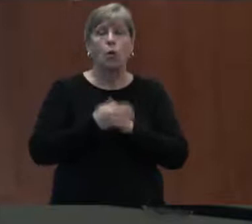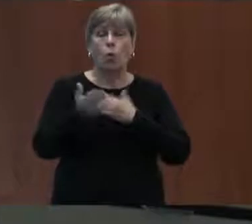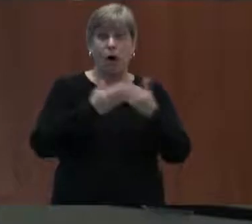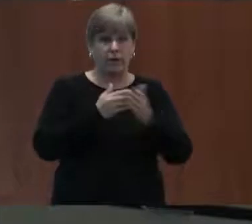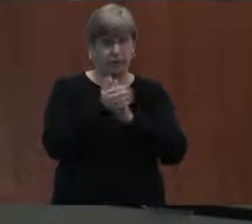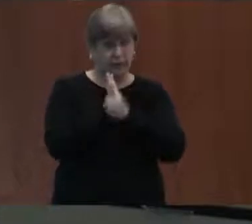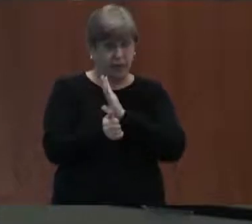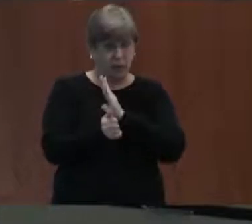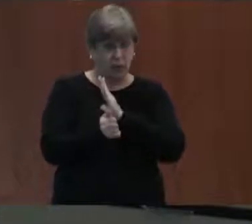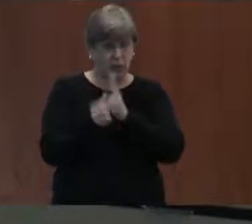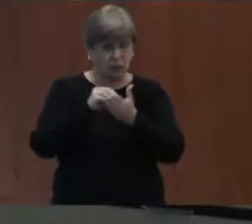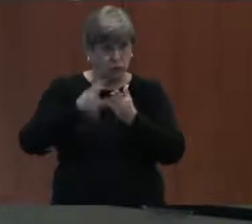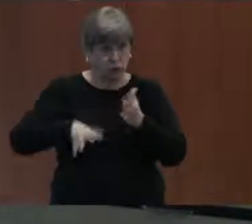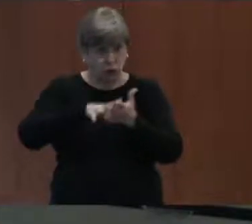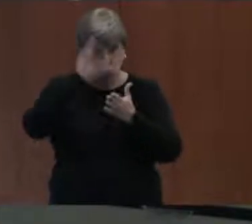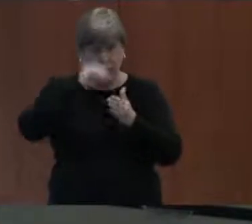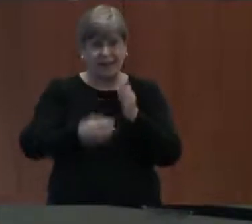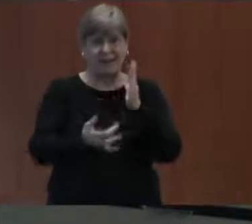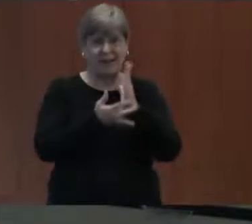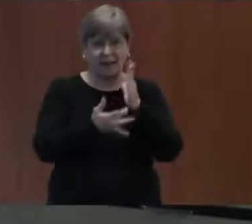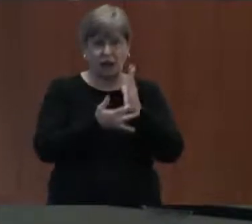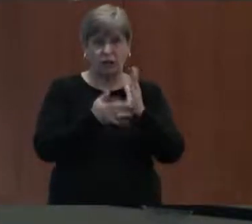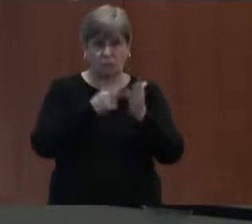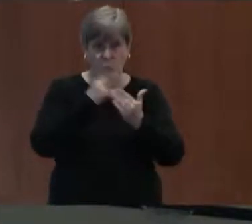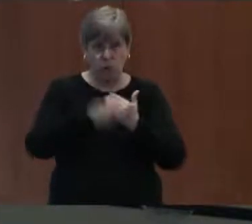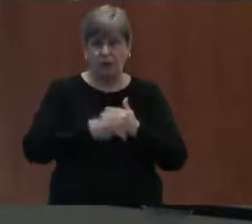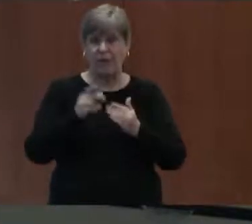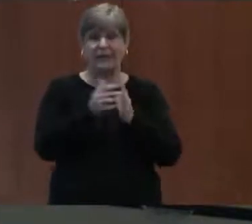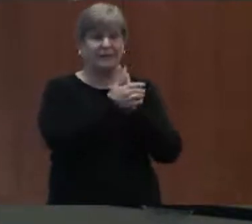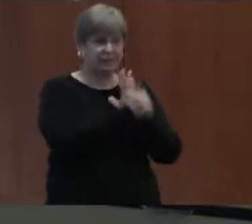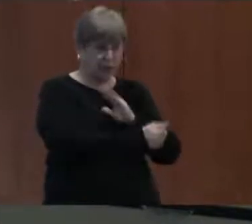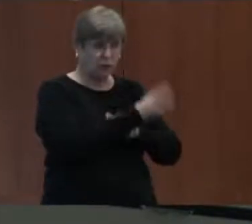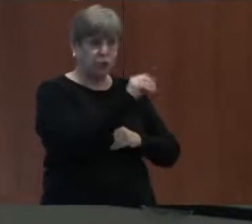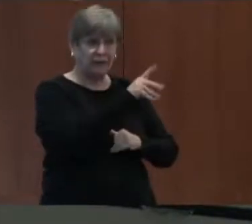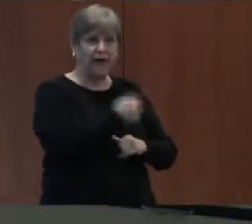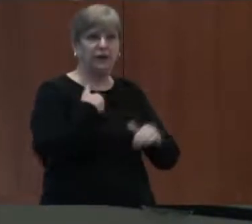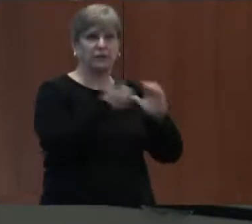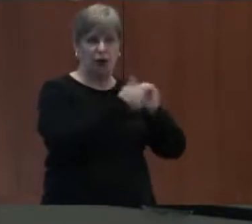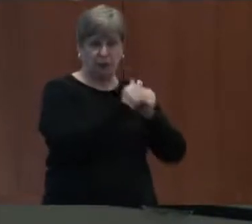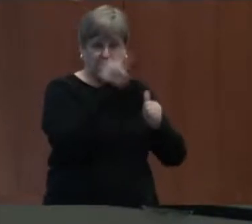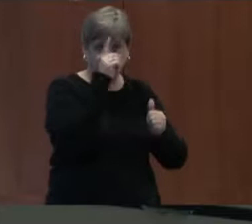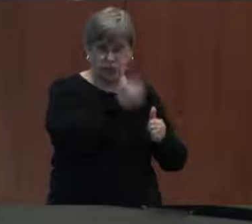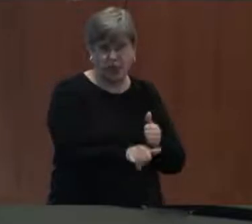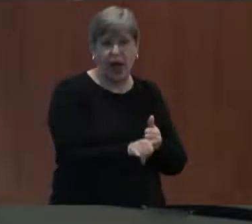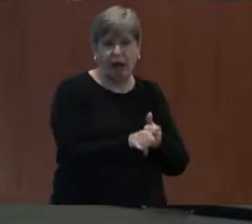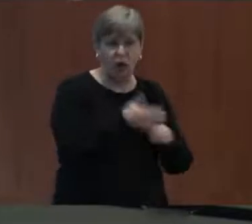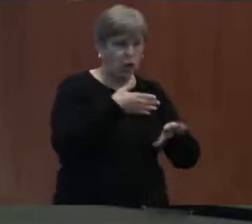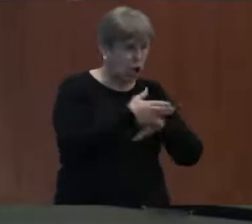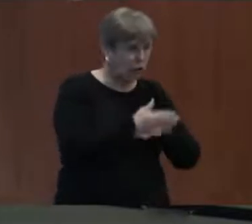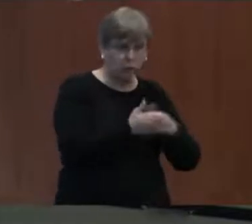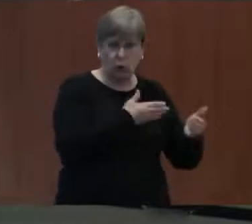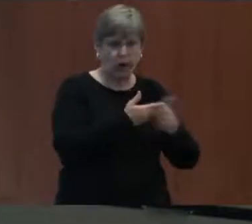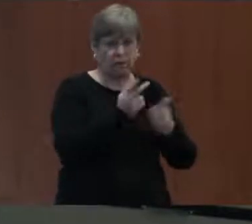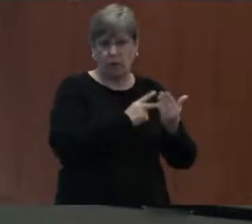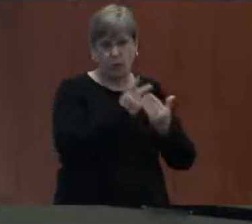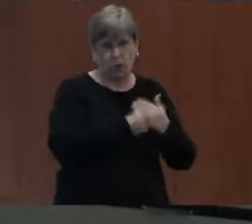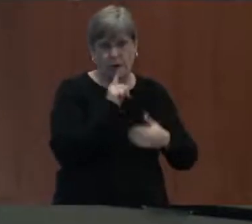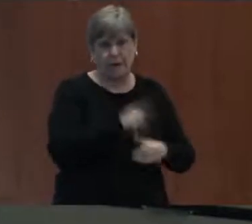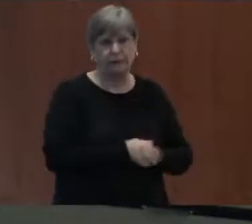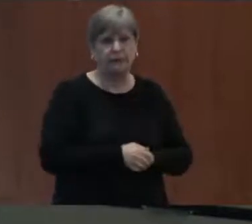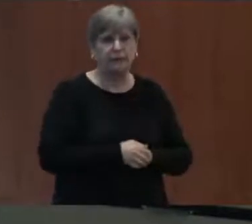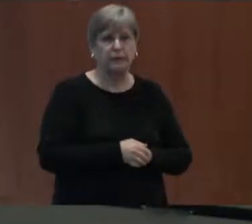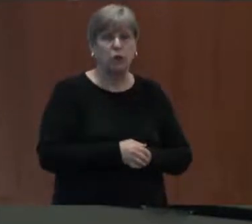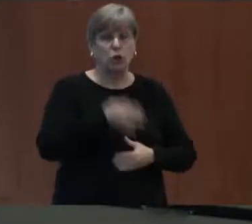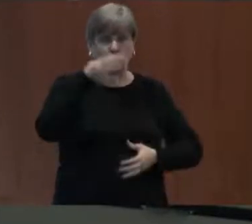that they're learning in their tech program, Skills USA has a competition for that, like carpentry or whatever that might look like. So